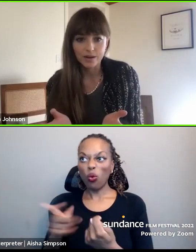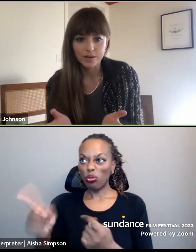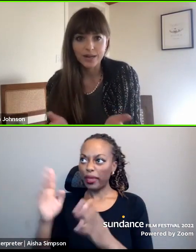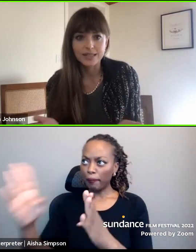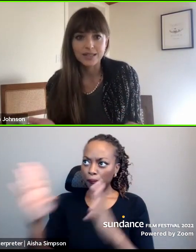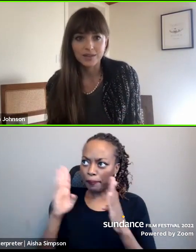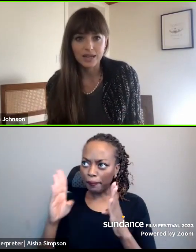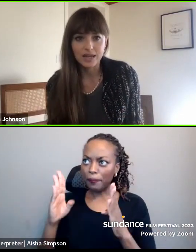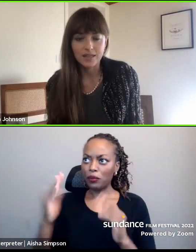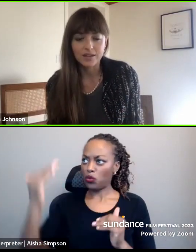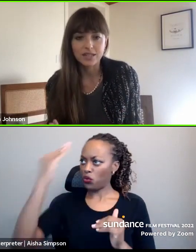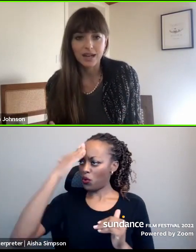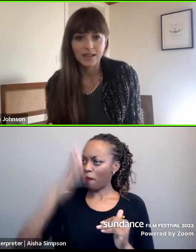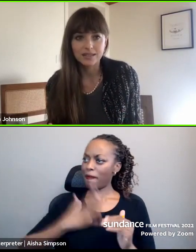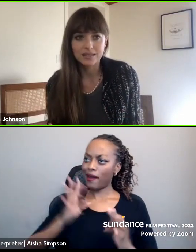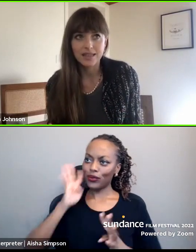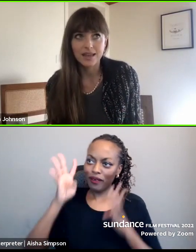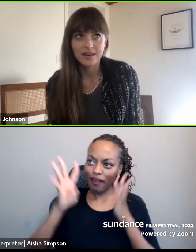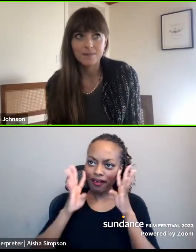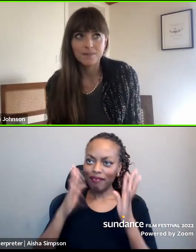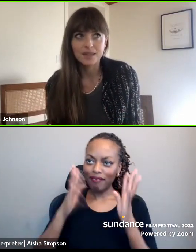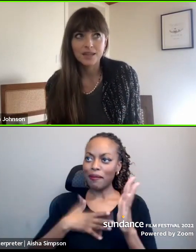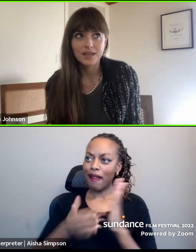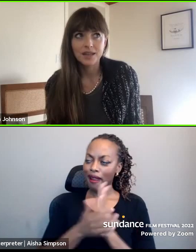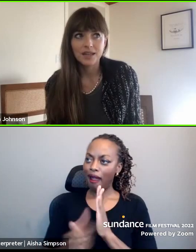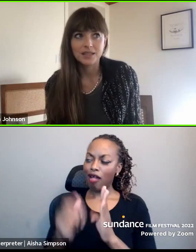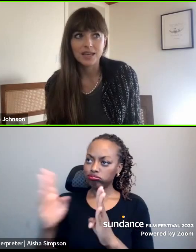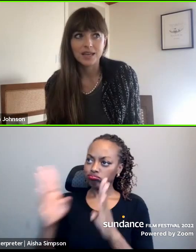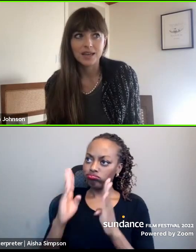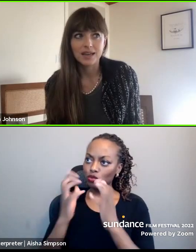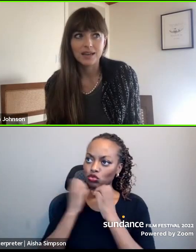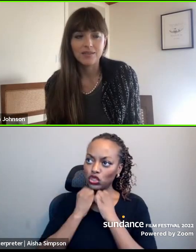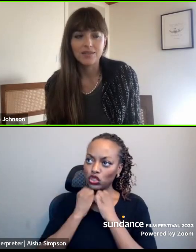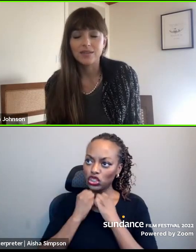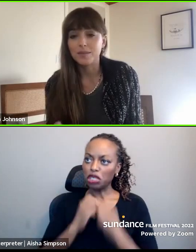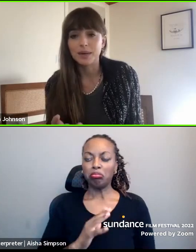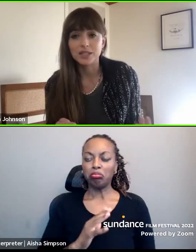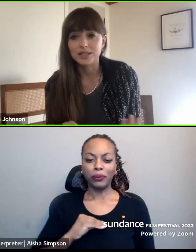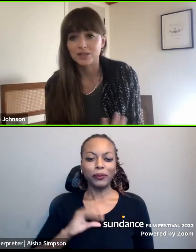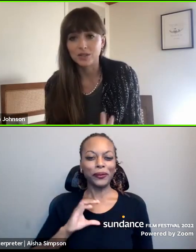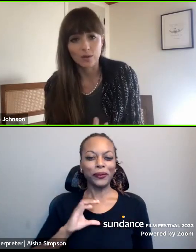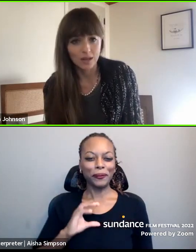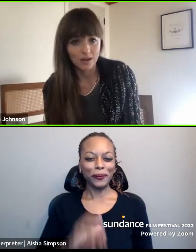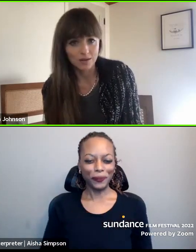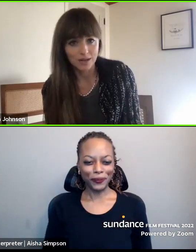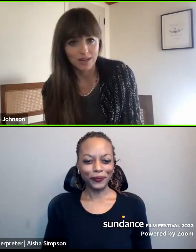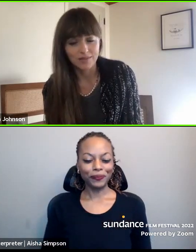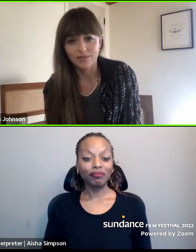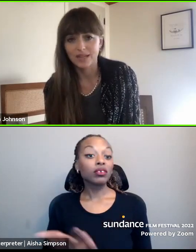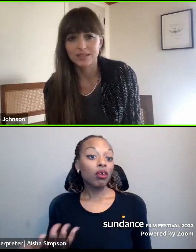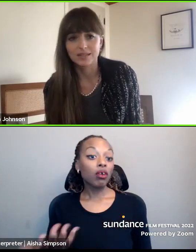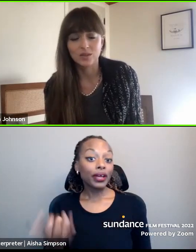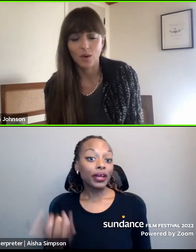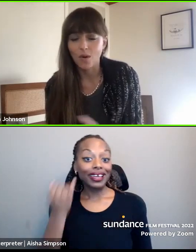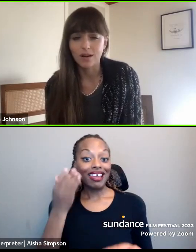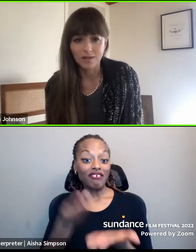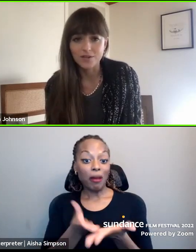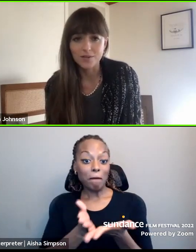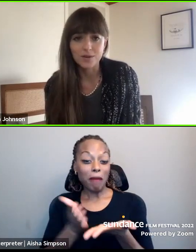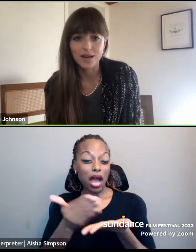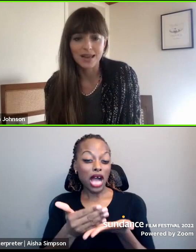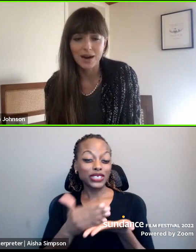for their creativity and their talents. And then it's like, even if the budget is so low and even if it is